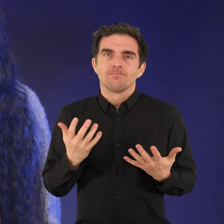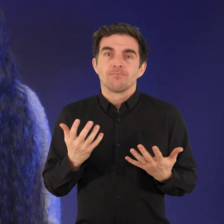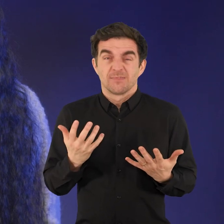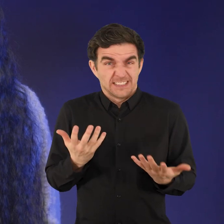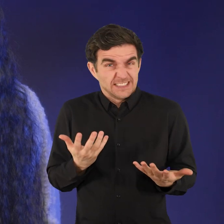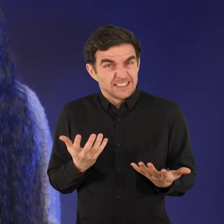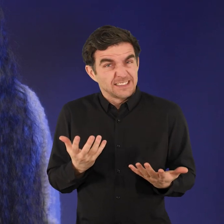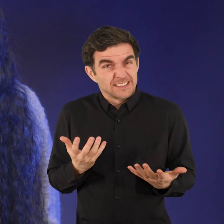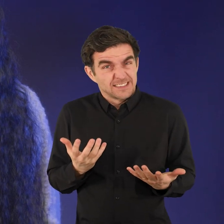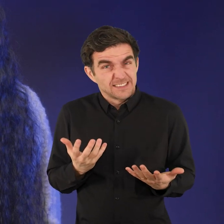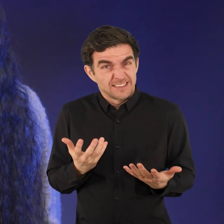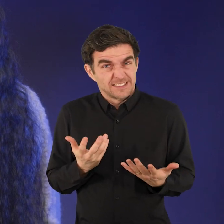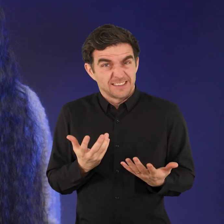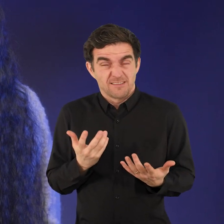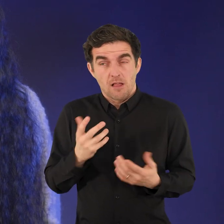that